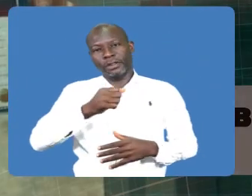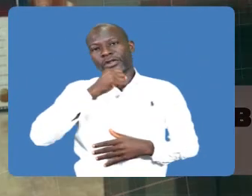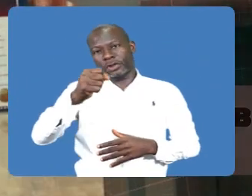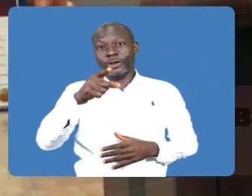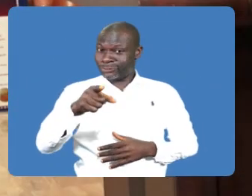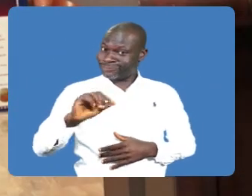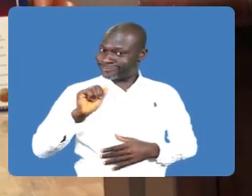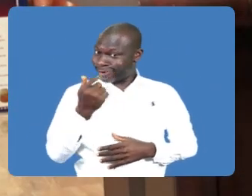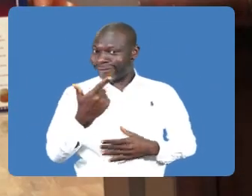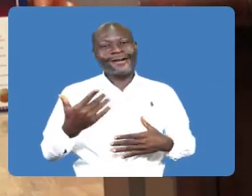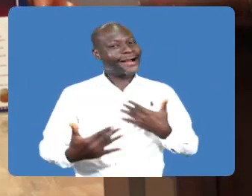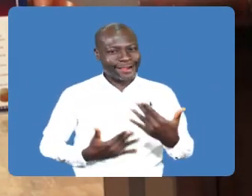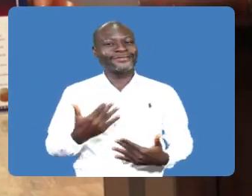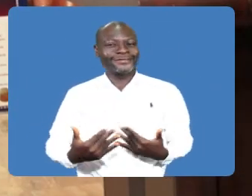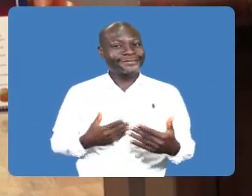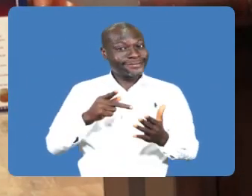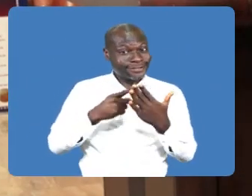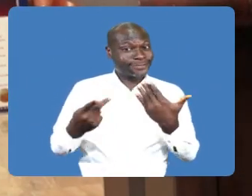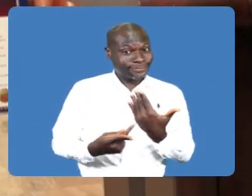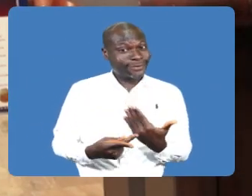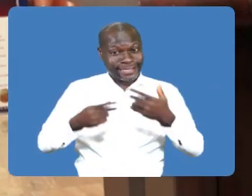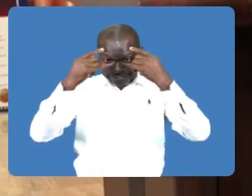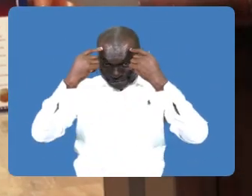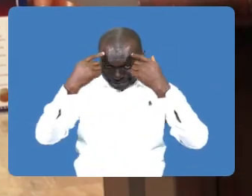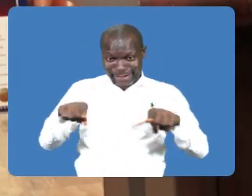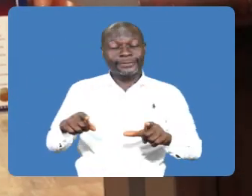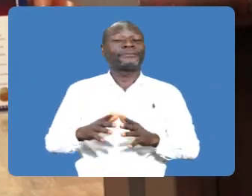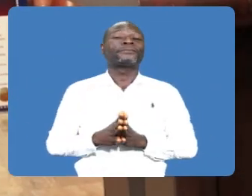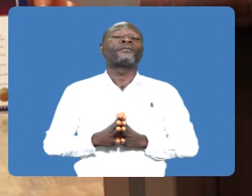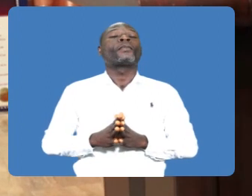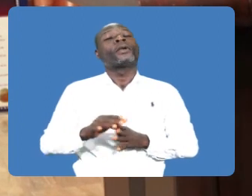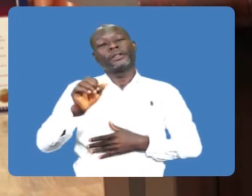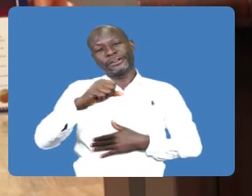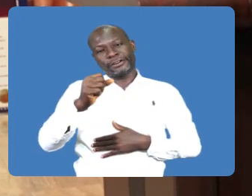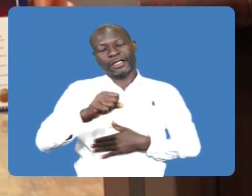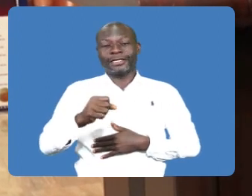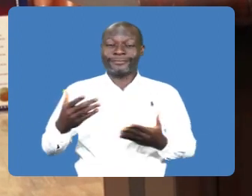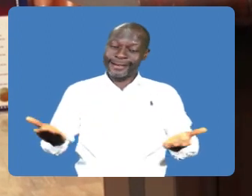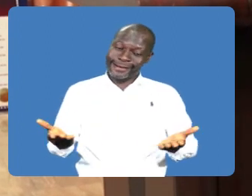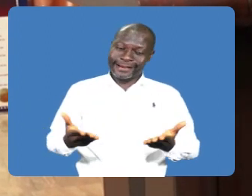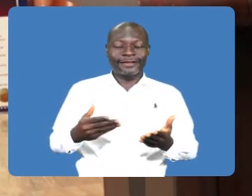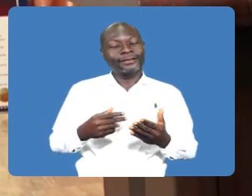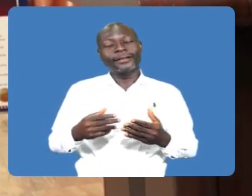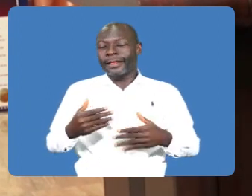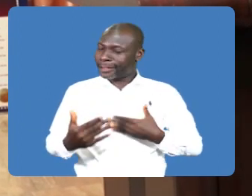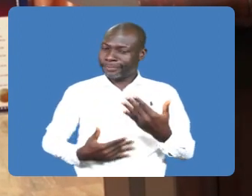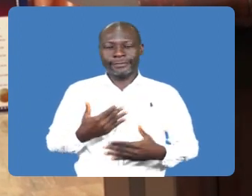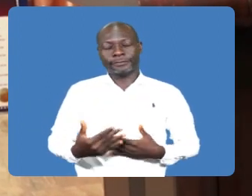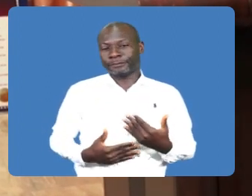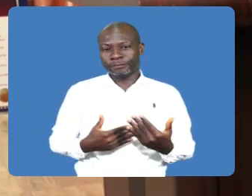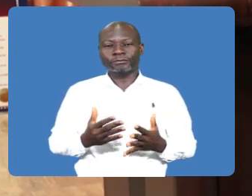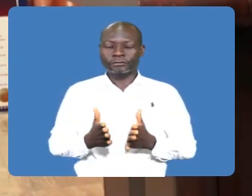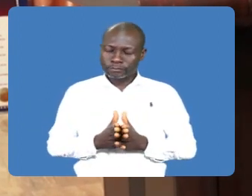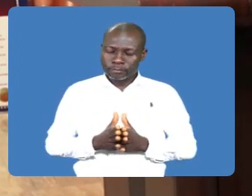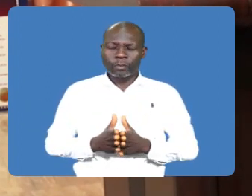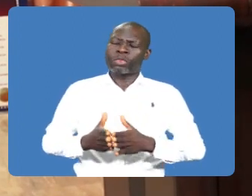Me assure sir, when ni age ewo dwumadie a ekoso no ehu. Na sa na yenso so a idi dwuma no ye ni